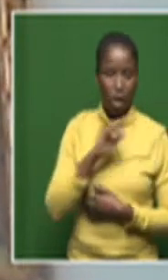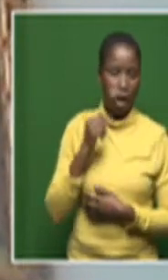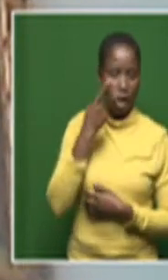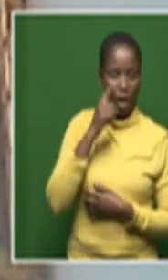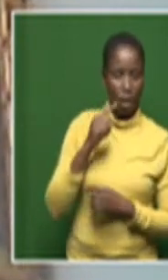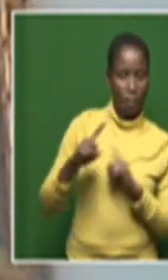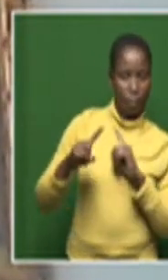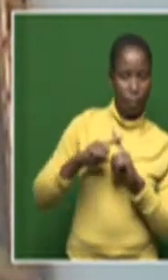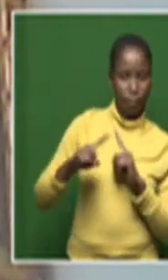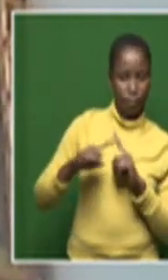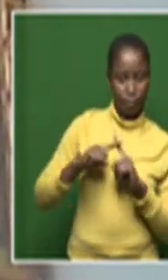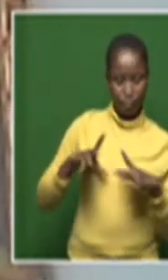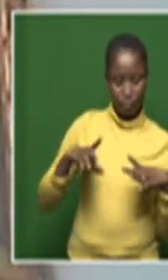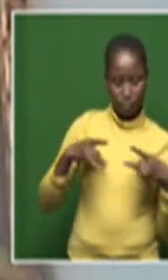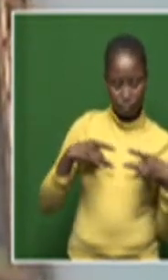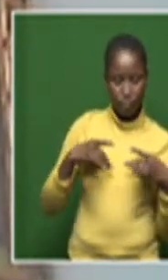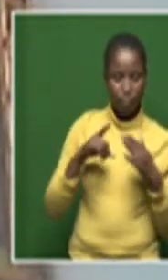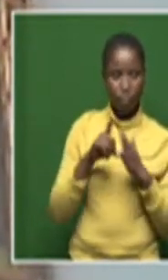the